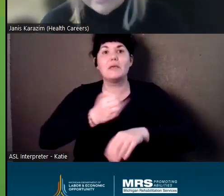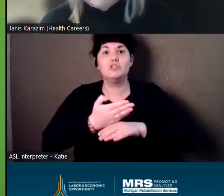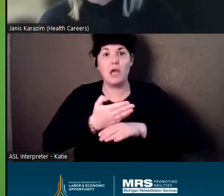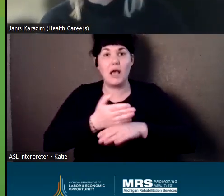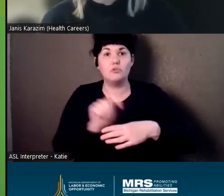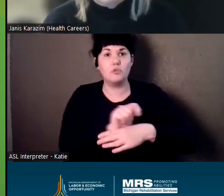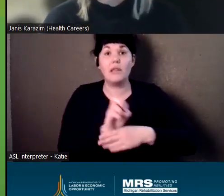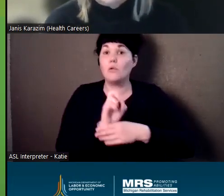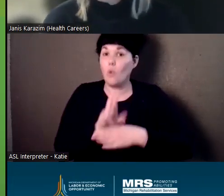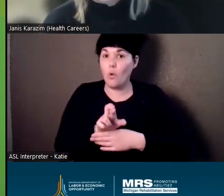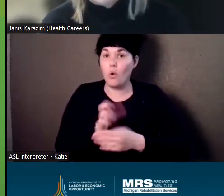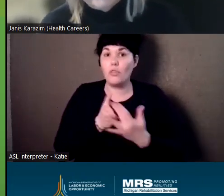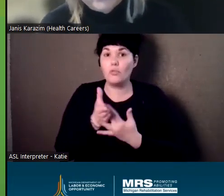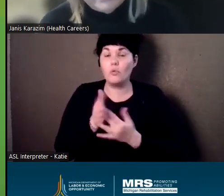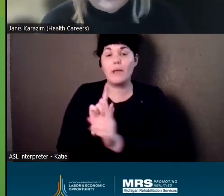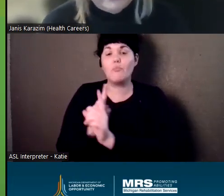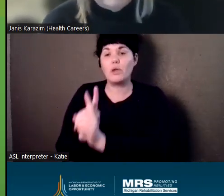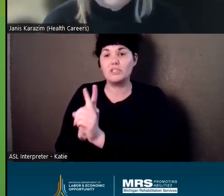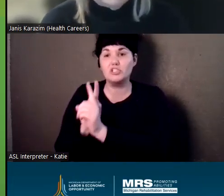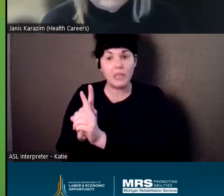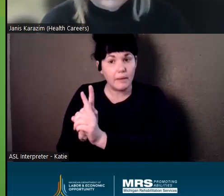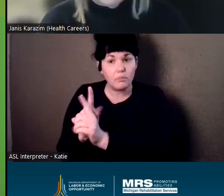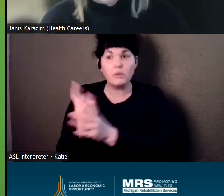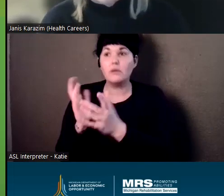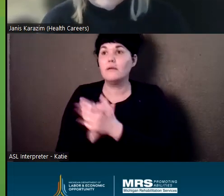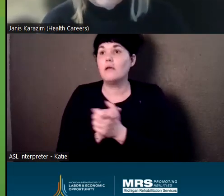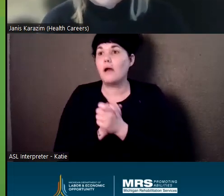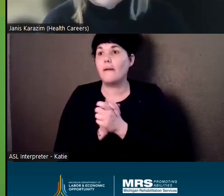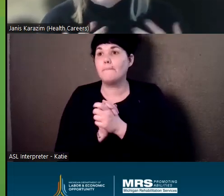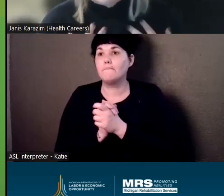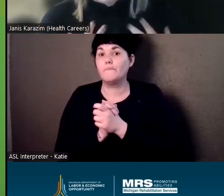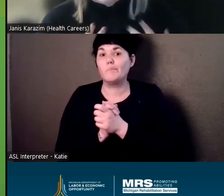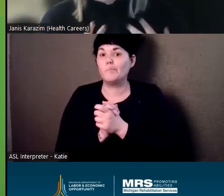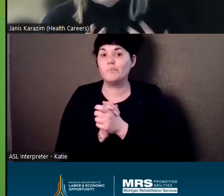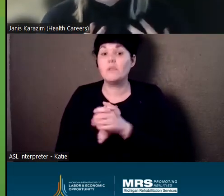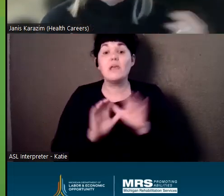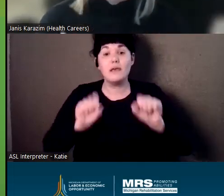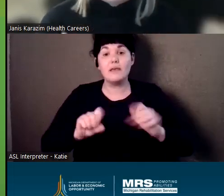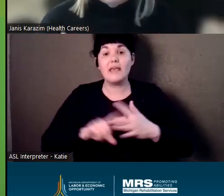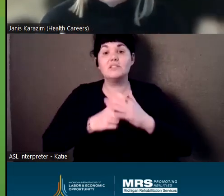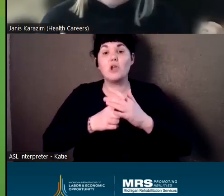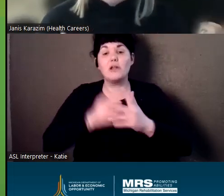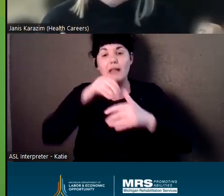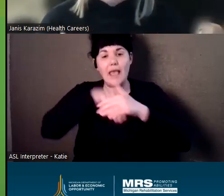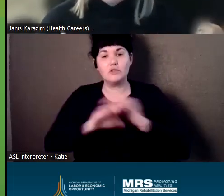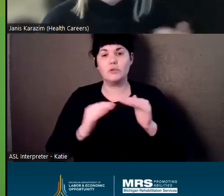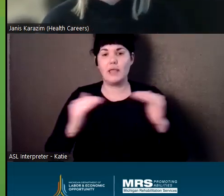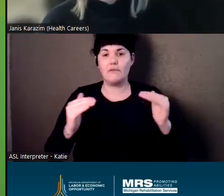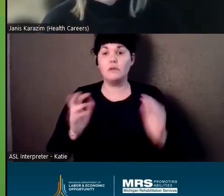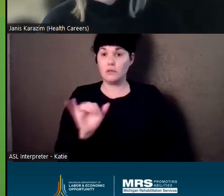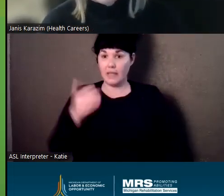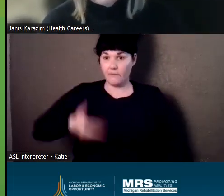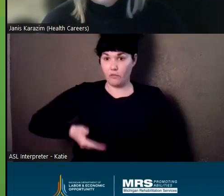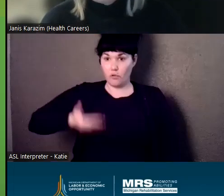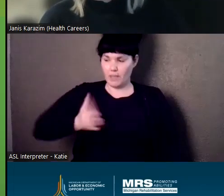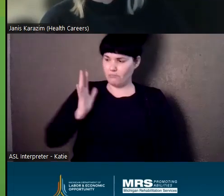apprenticeship. And so it can start at entry level, like it did for me in the doctor's office when I was